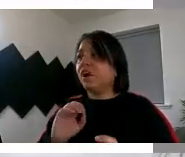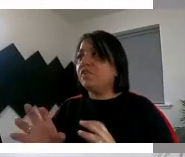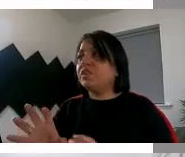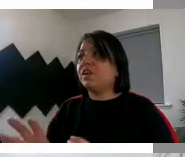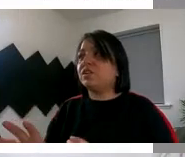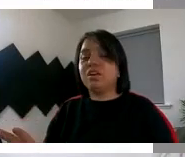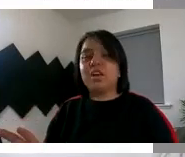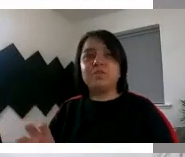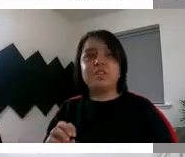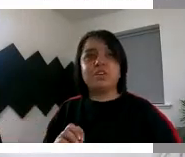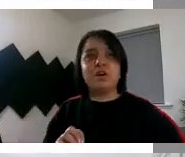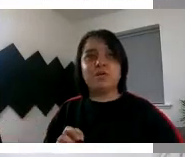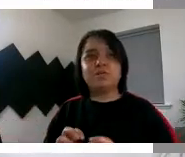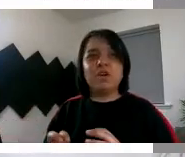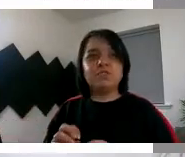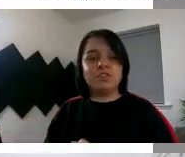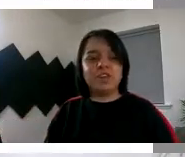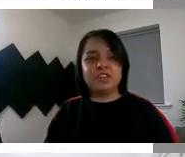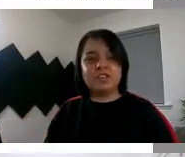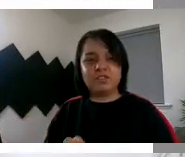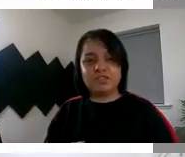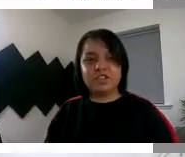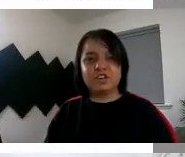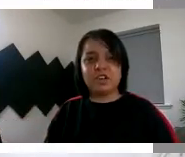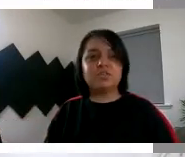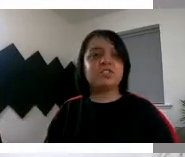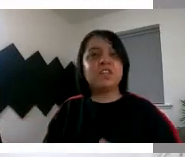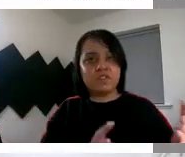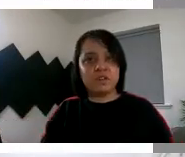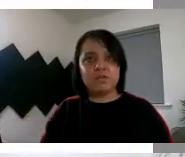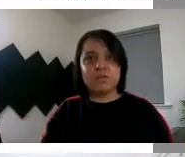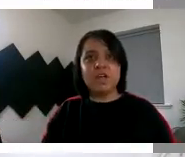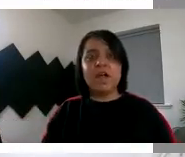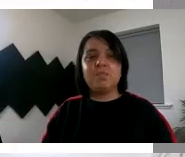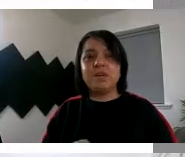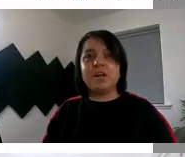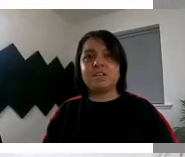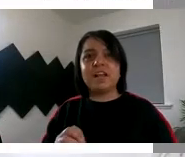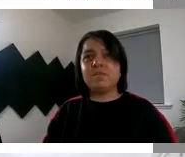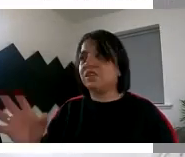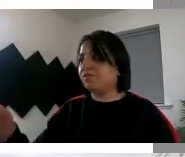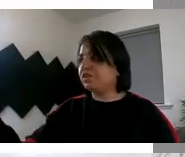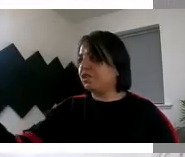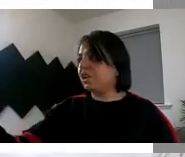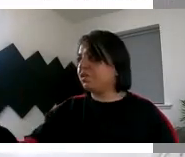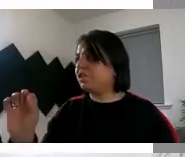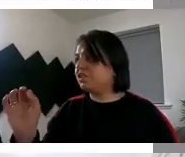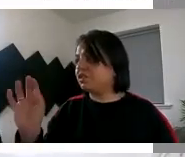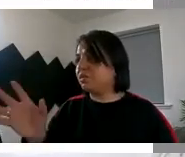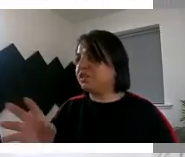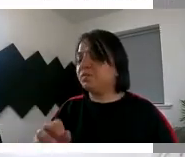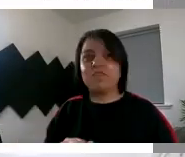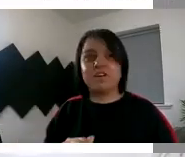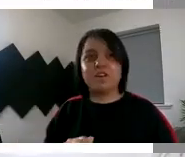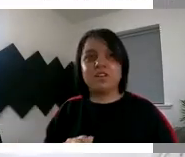The Irish Sign Language is closely related to the French Sign Language because they've got their own, but it has elements of British Sign Language in it. So some of